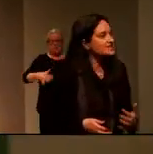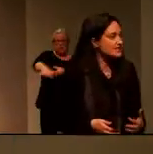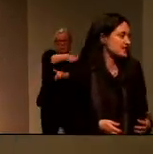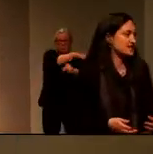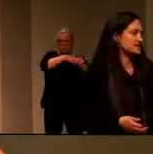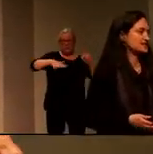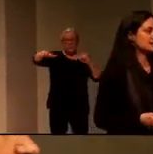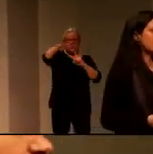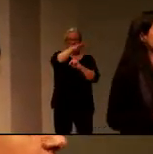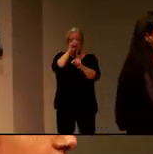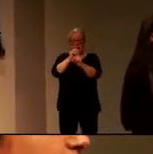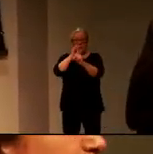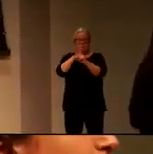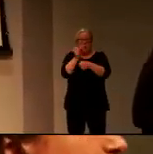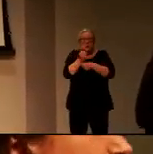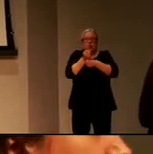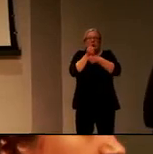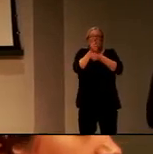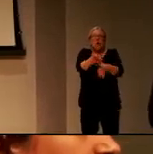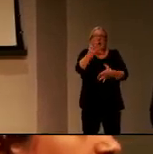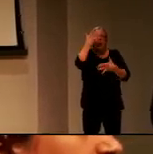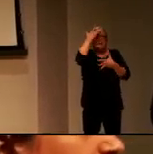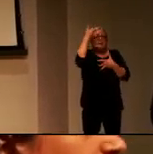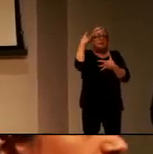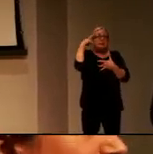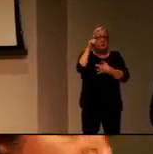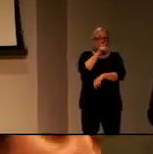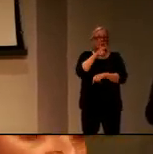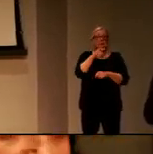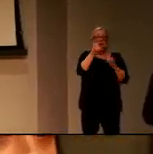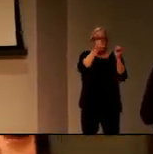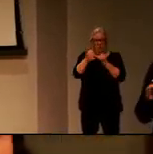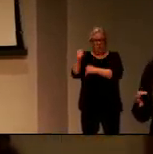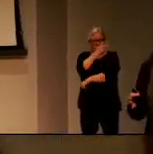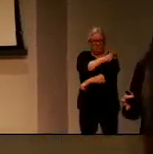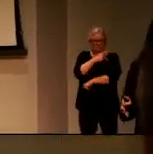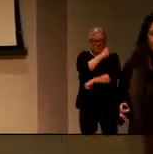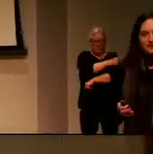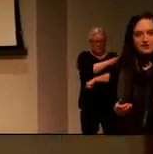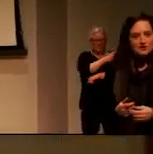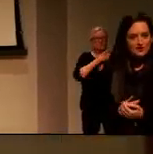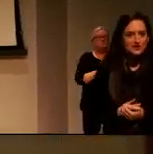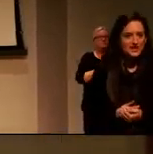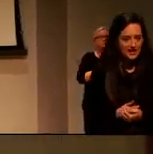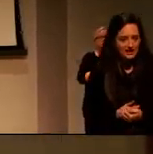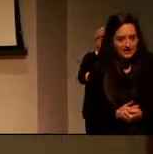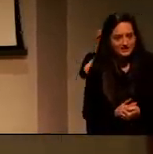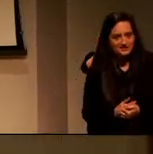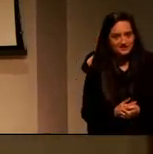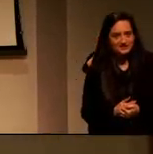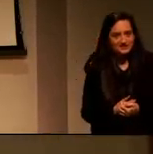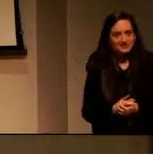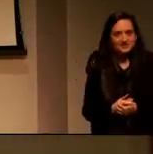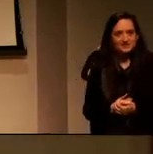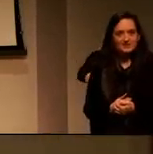causes a disease in an individual patient. Now, of course, we can never say with absolute certainty,